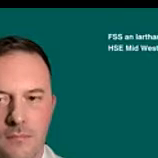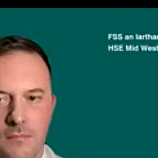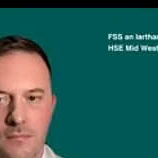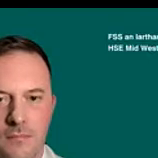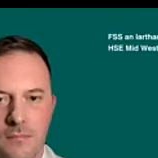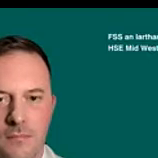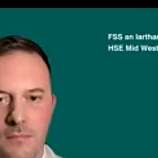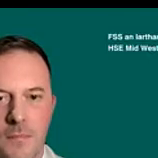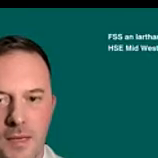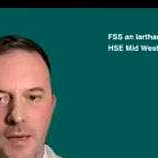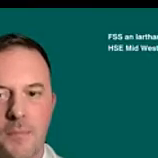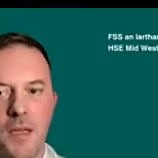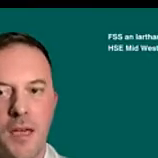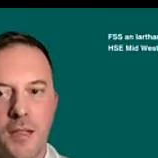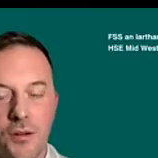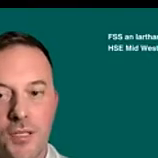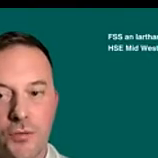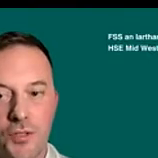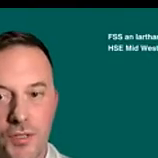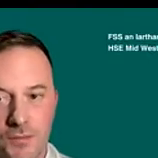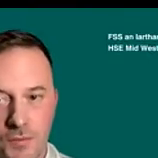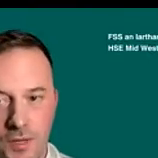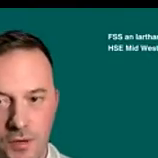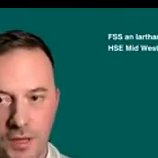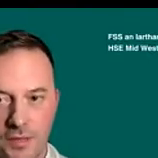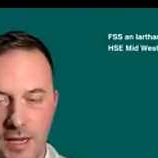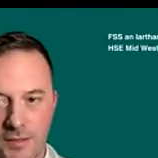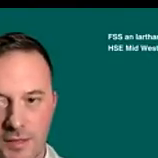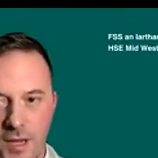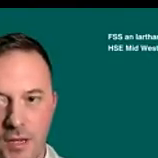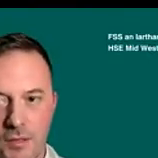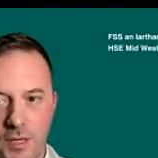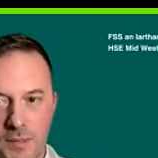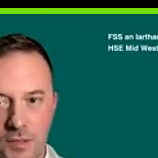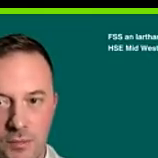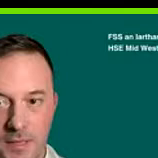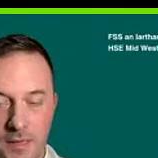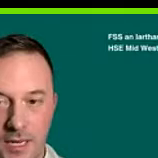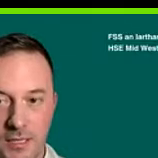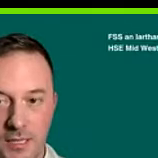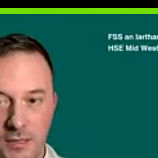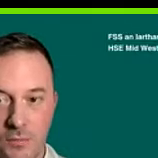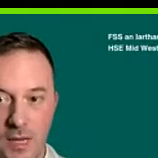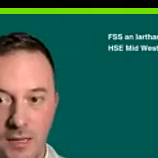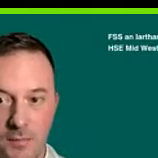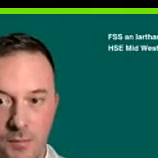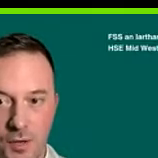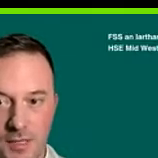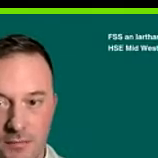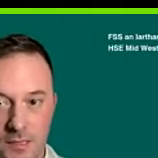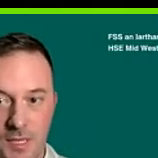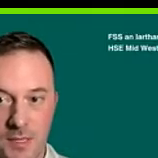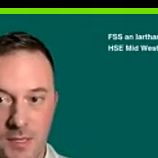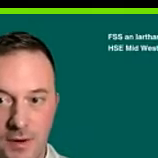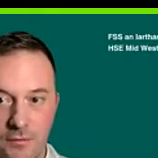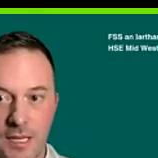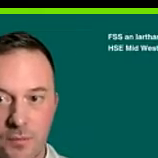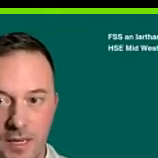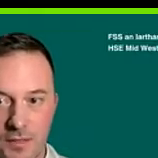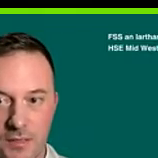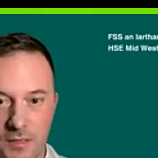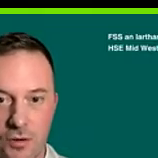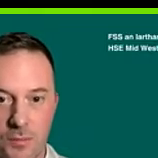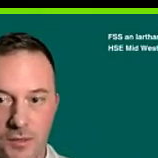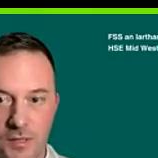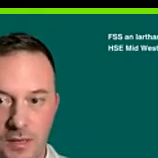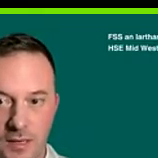with tonight. Yeah. Okay. And also to just colour that 20% of women actually don't mind the menopause, and sometimes they're very relieved by